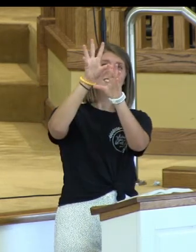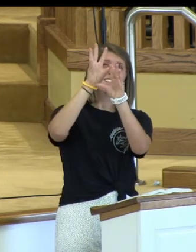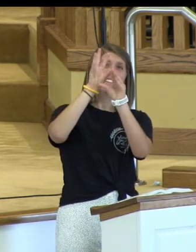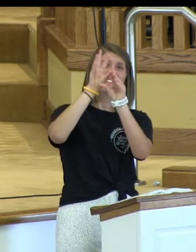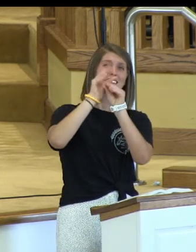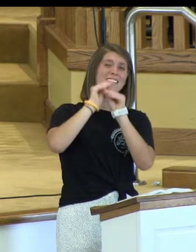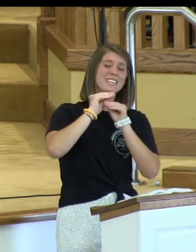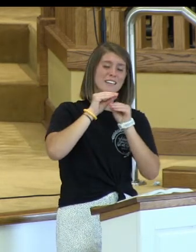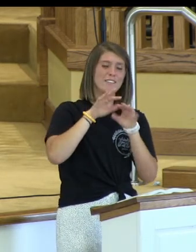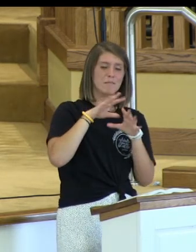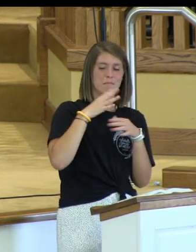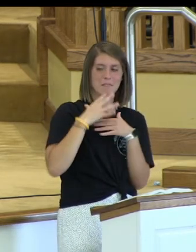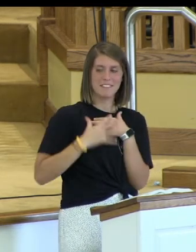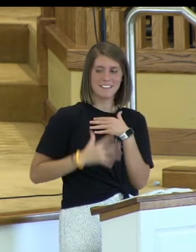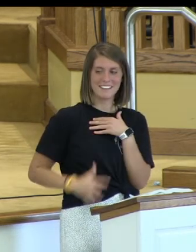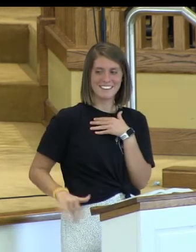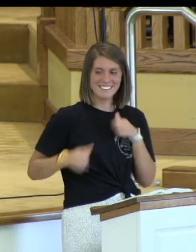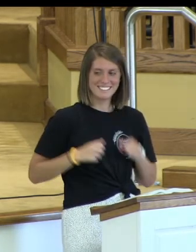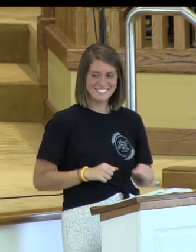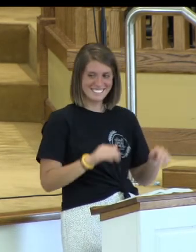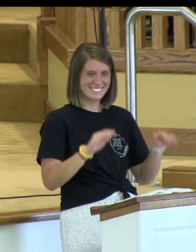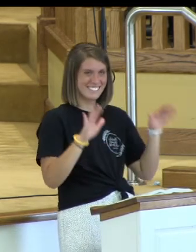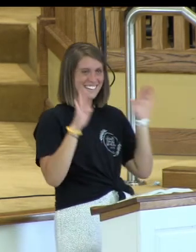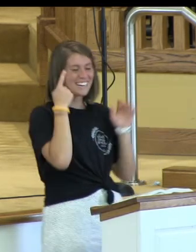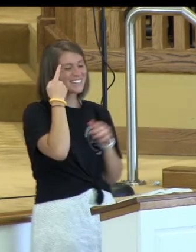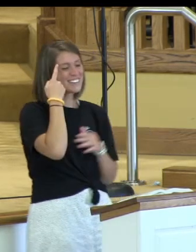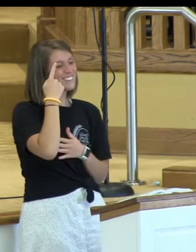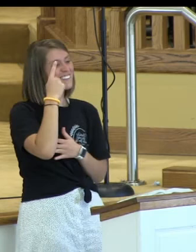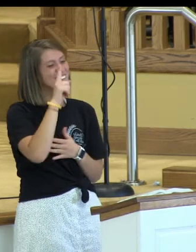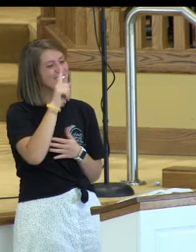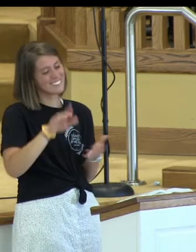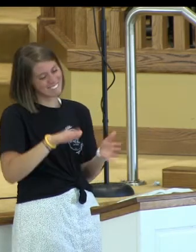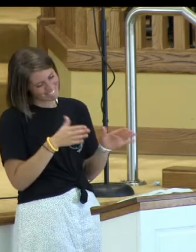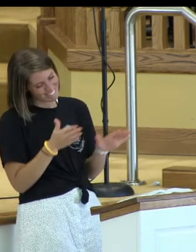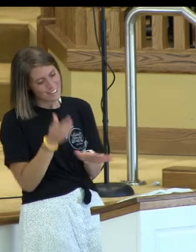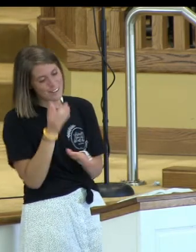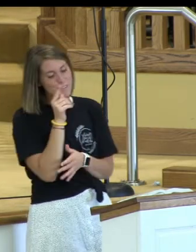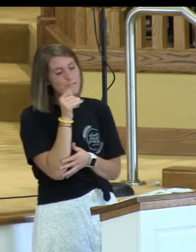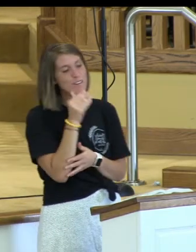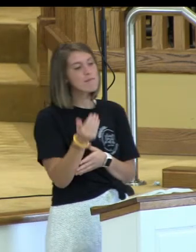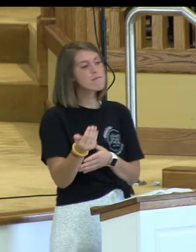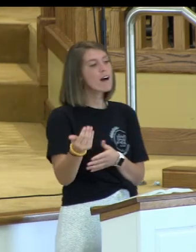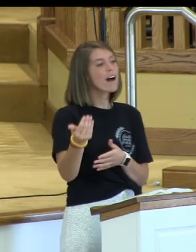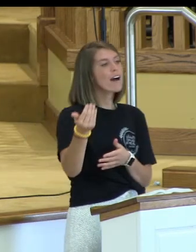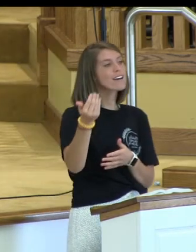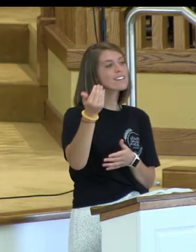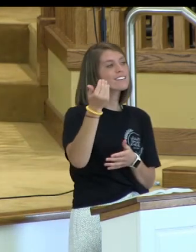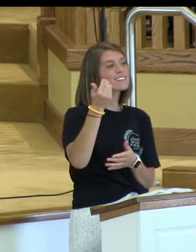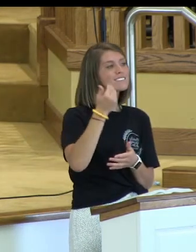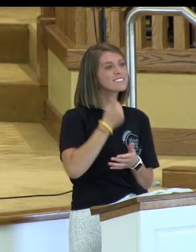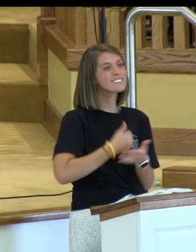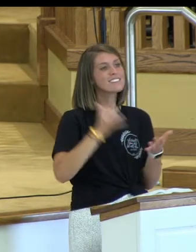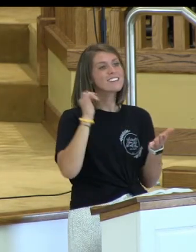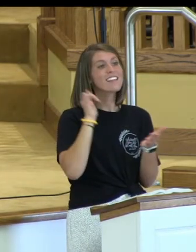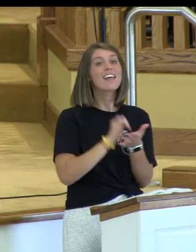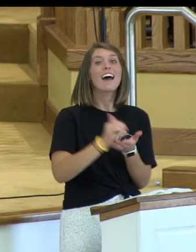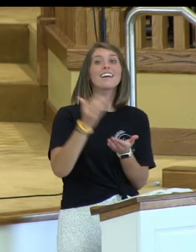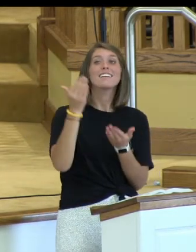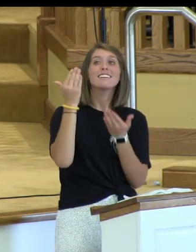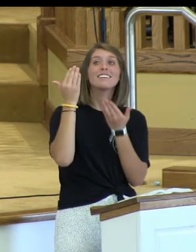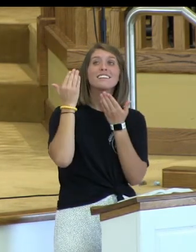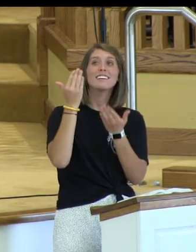and die for? Who am I that he